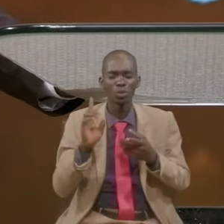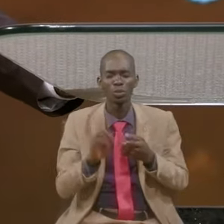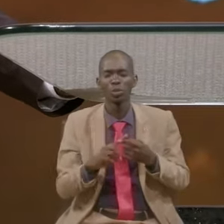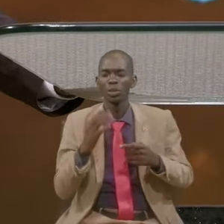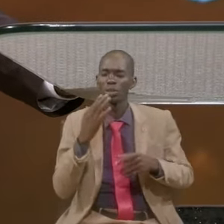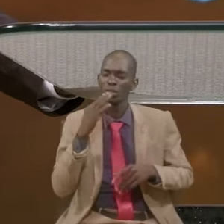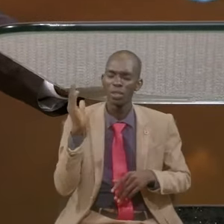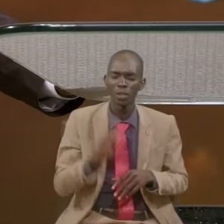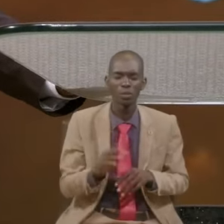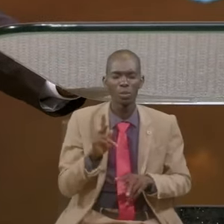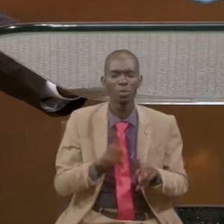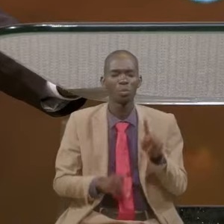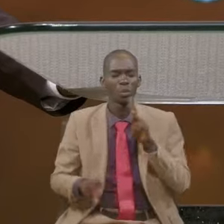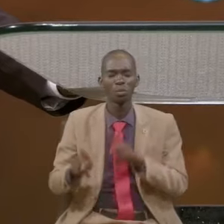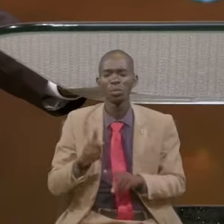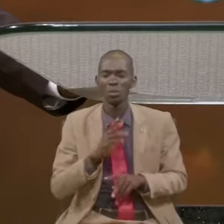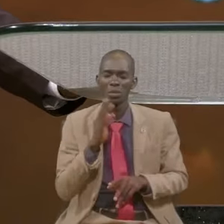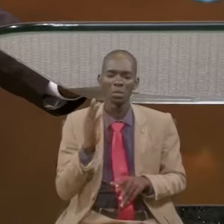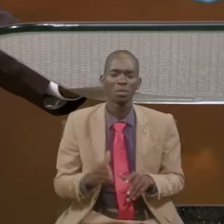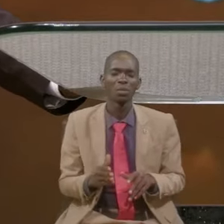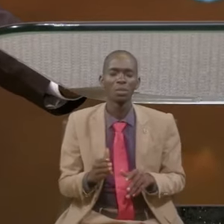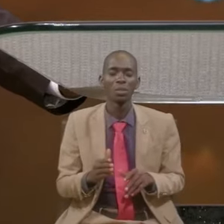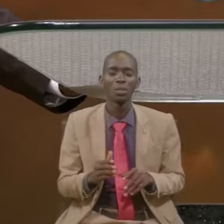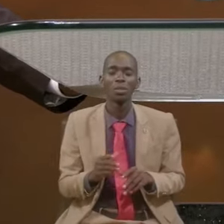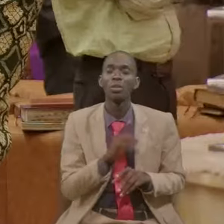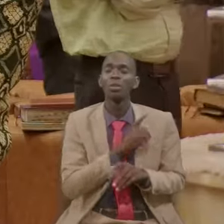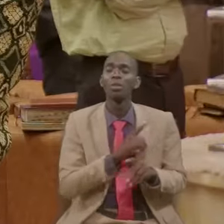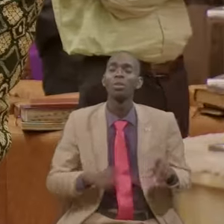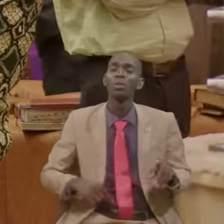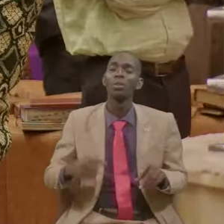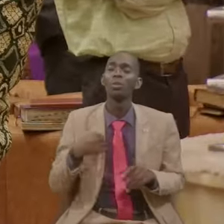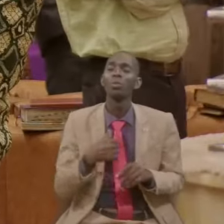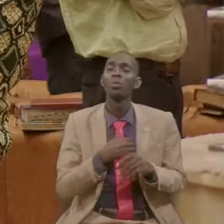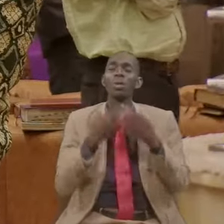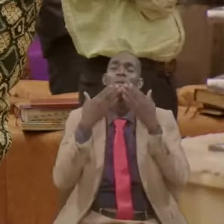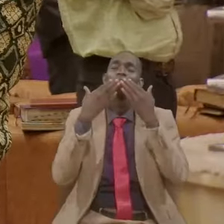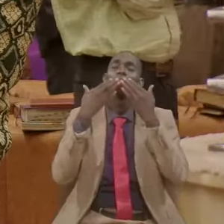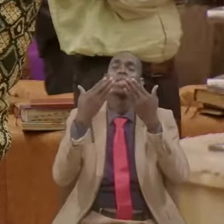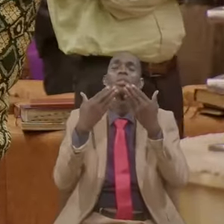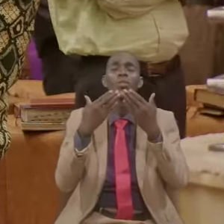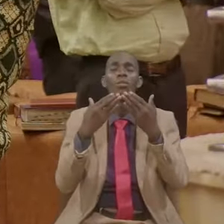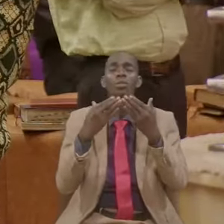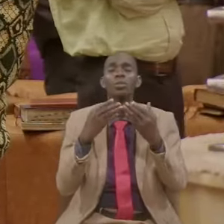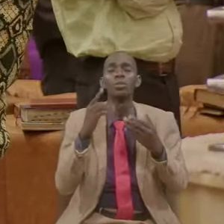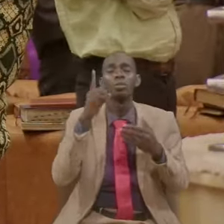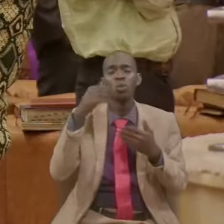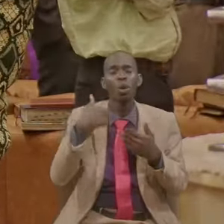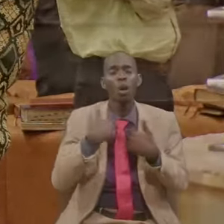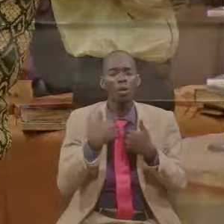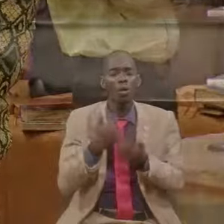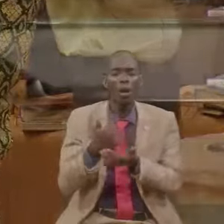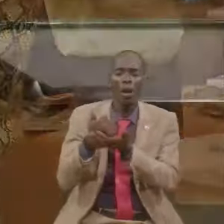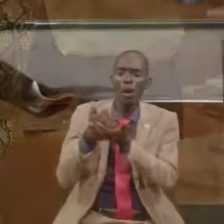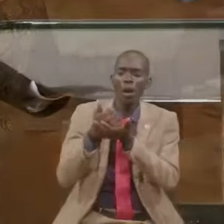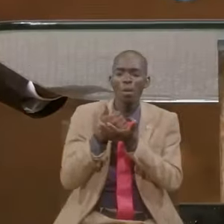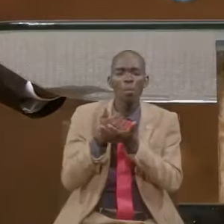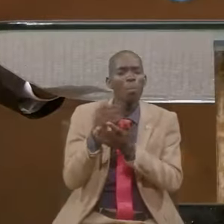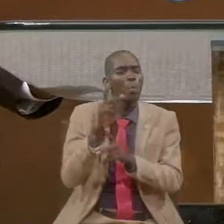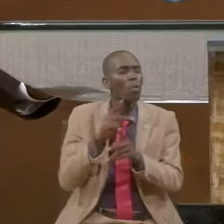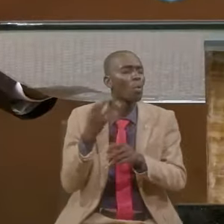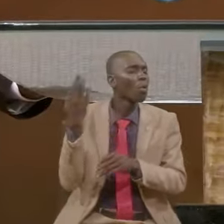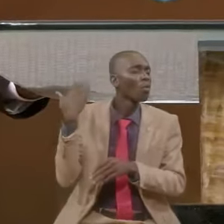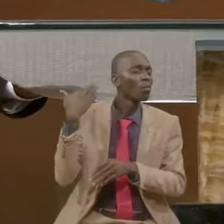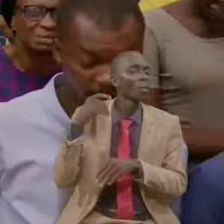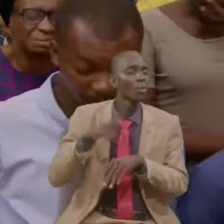evil people. Lord, we thank you. You helped people of old, you